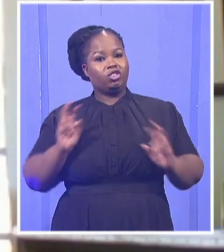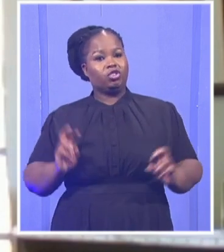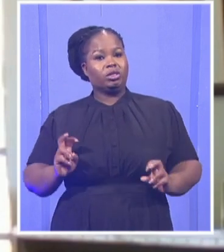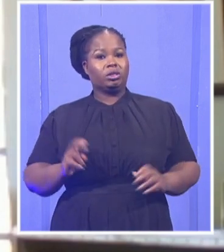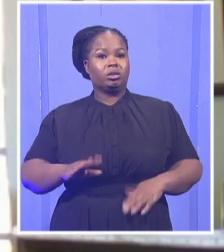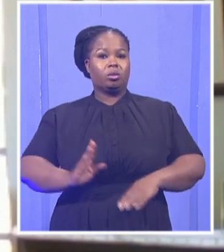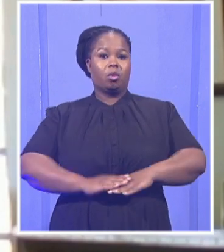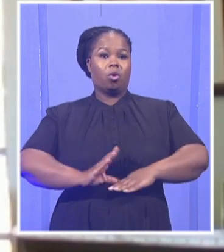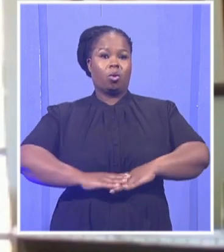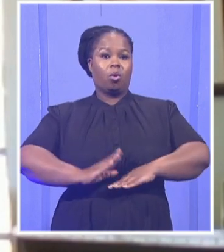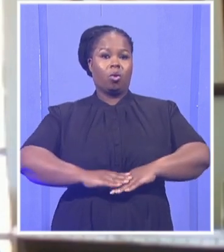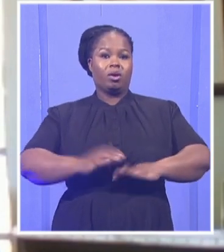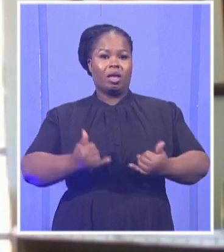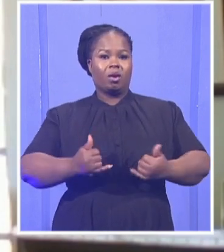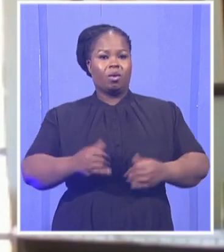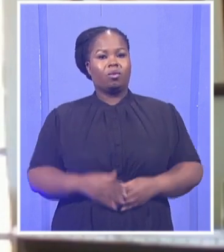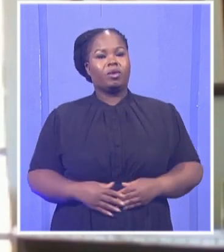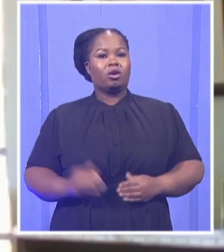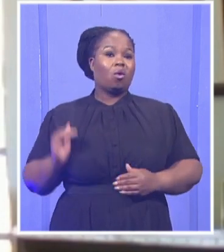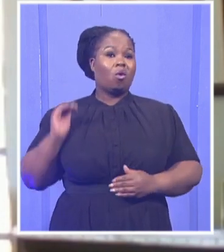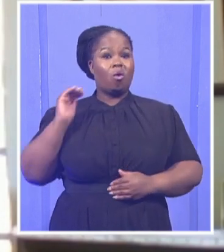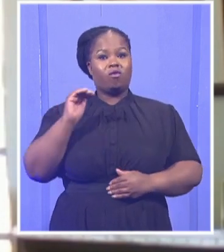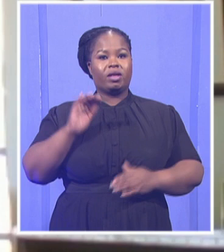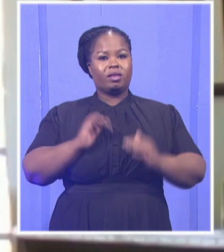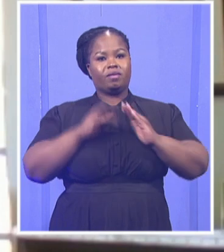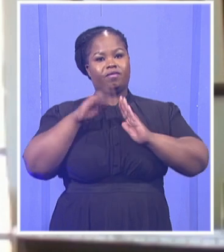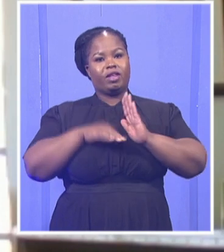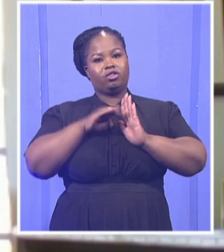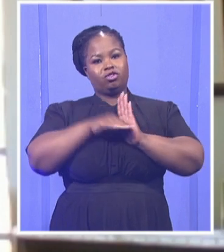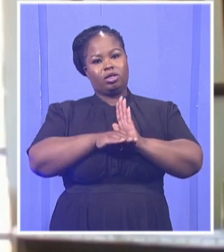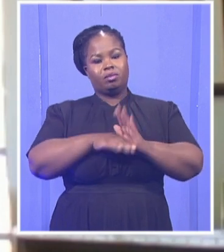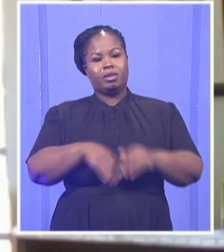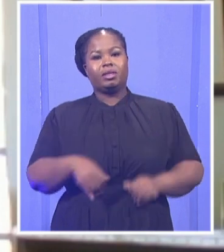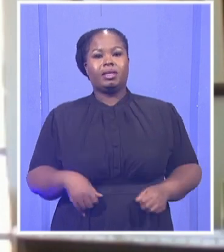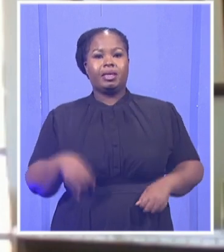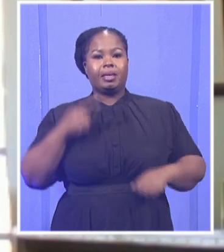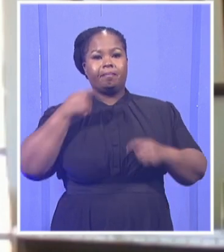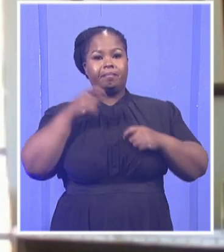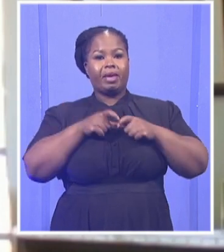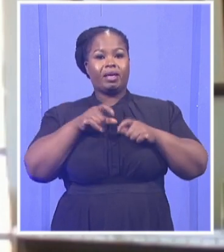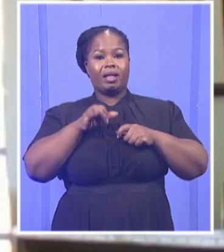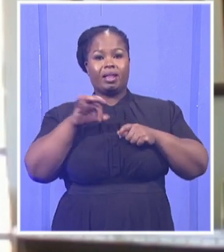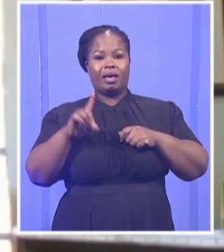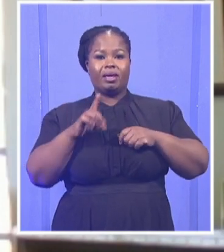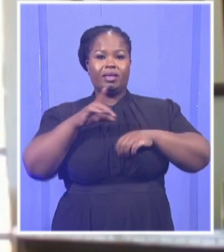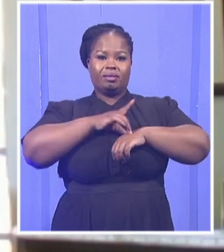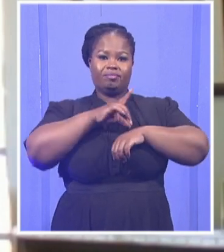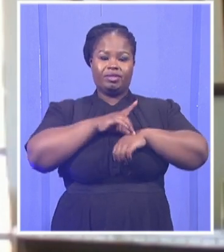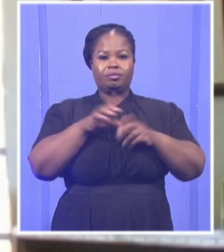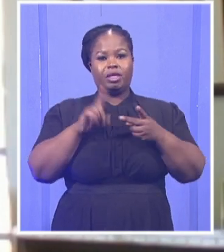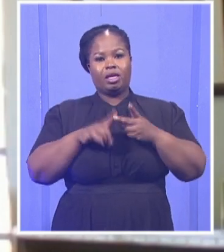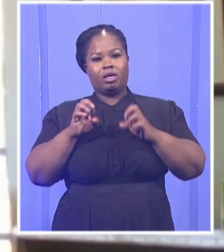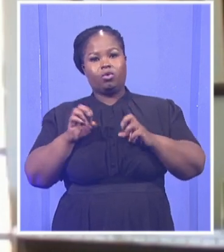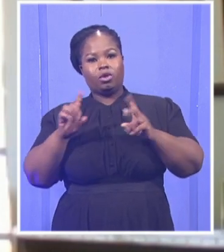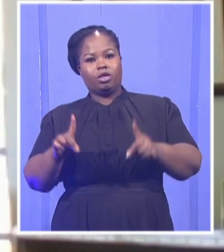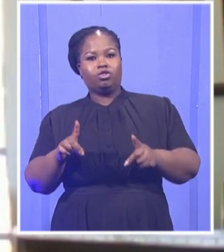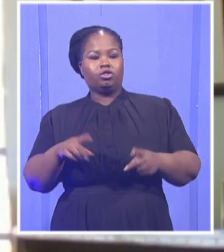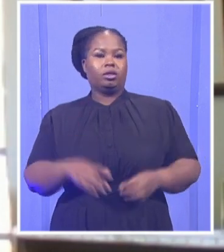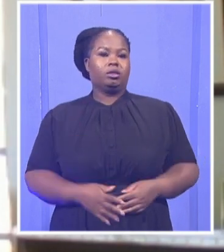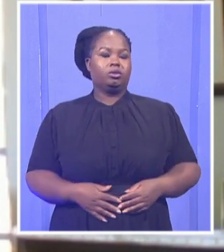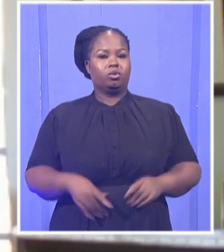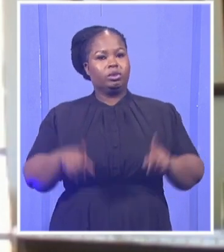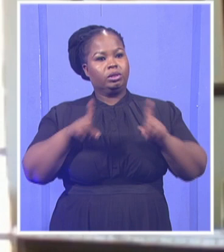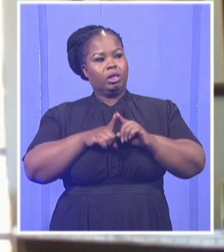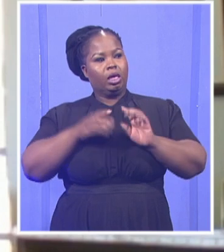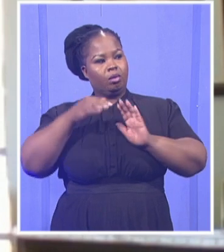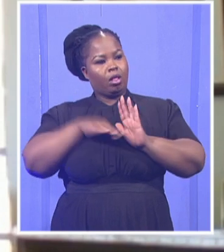more than inflation. And you've got medical aid costs and education costs also rising